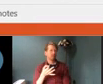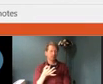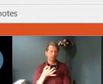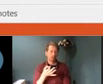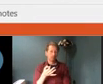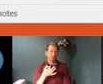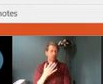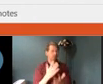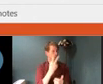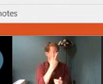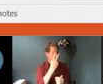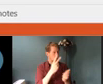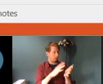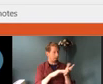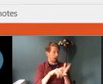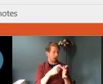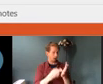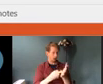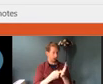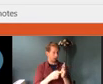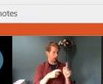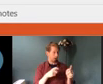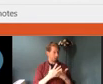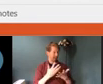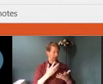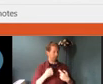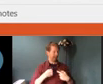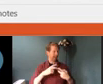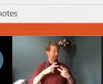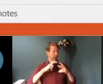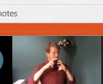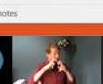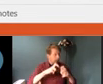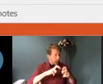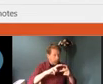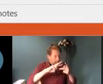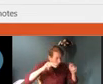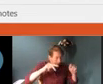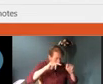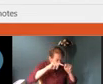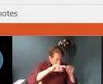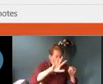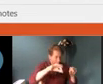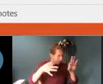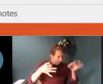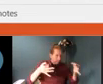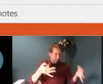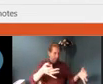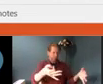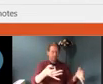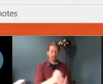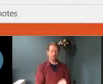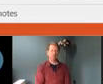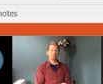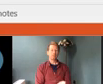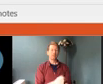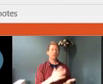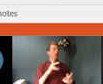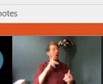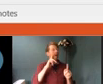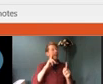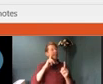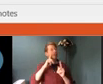two markers that forensic genetic identification uses. Let's look at the